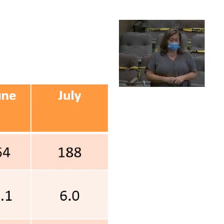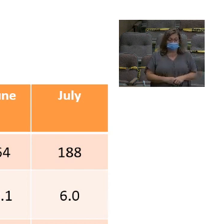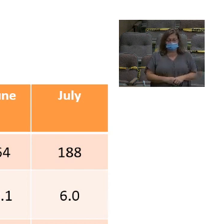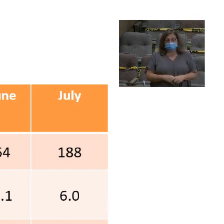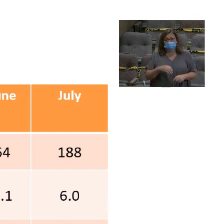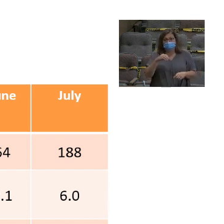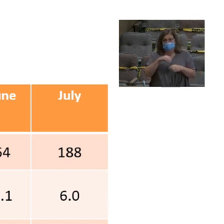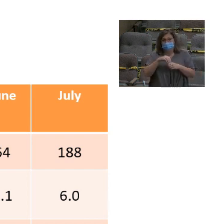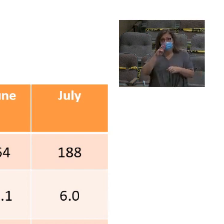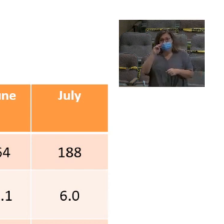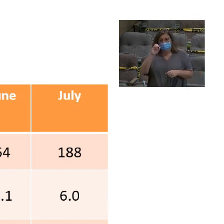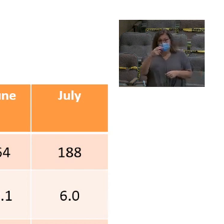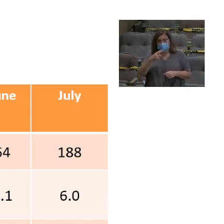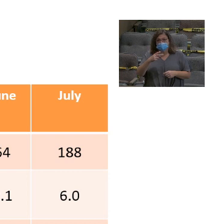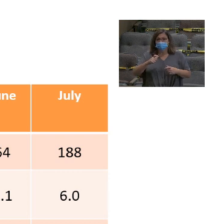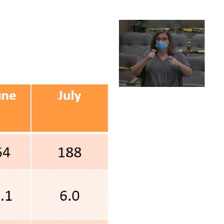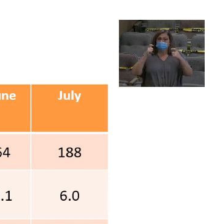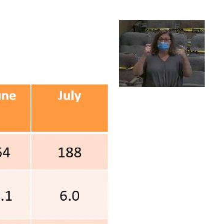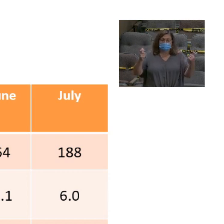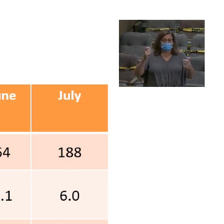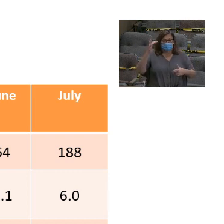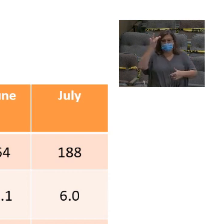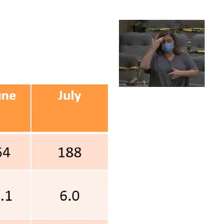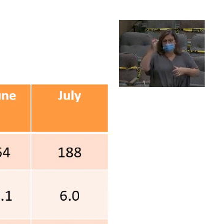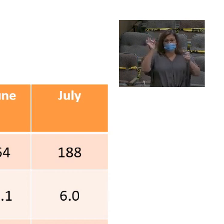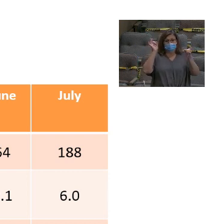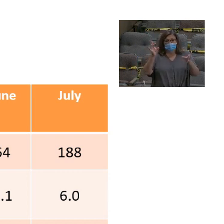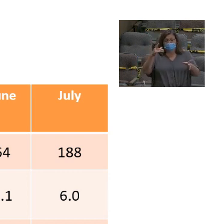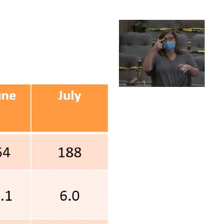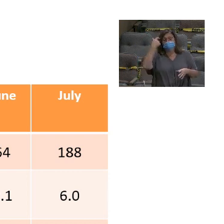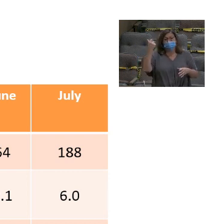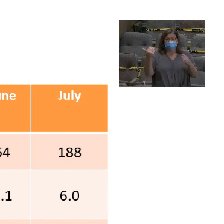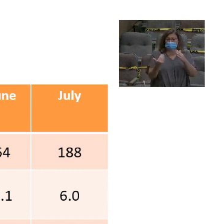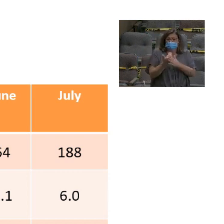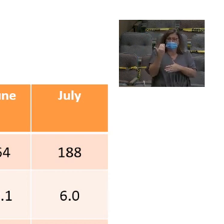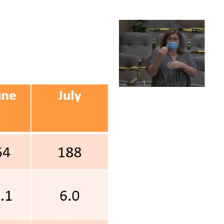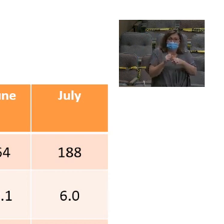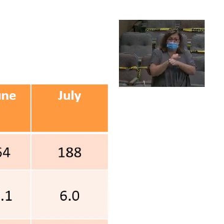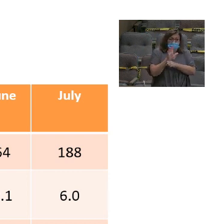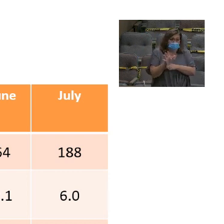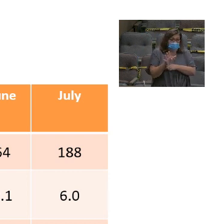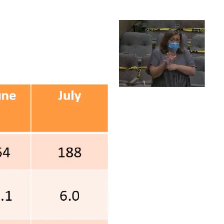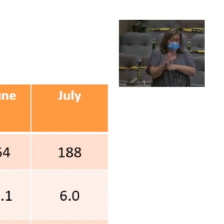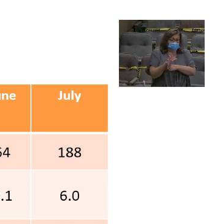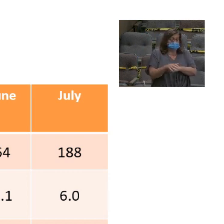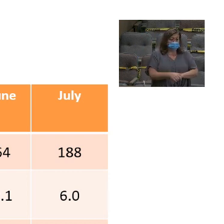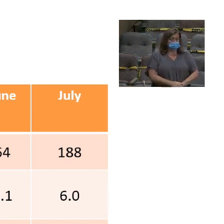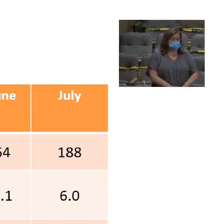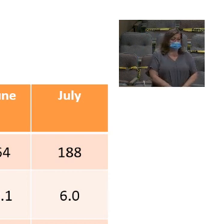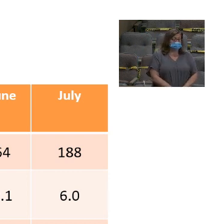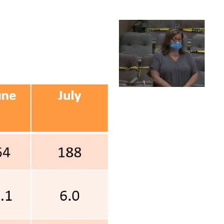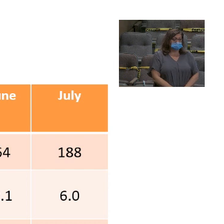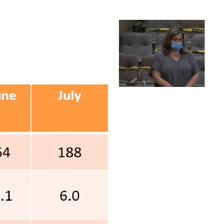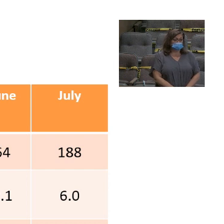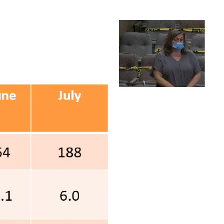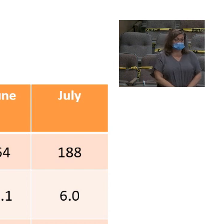March. Maybe it's because it was such a new, novel new